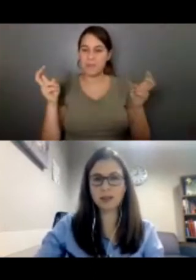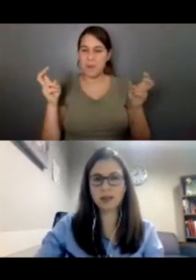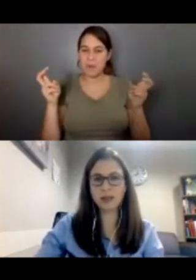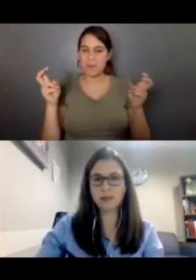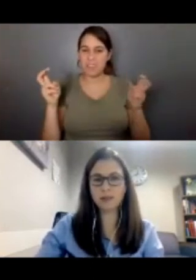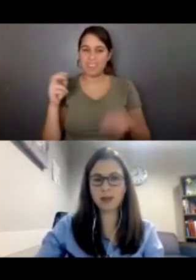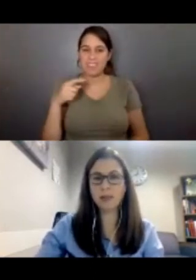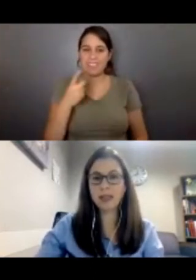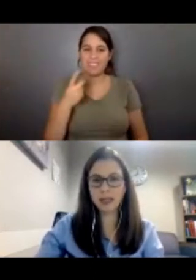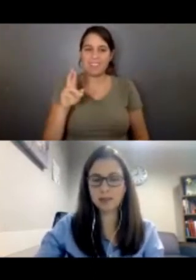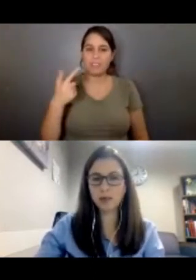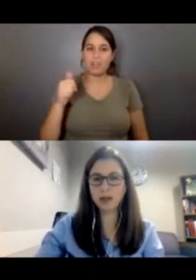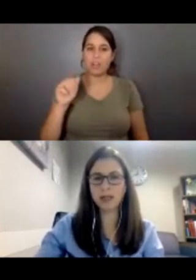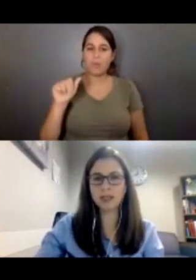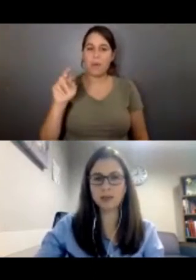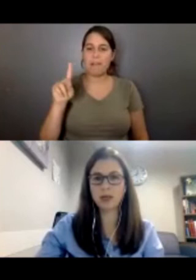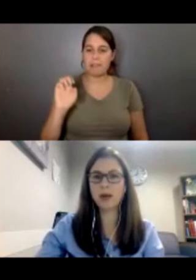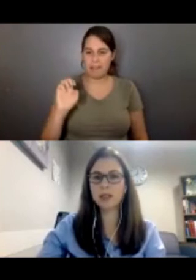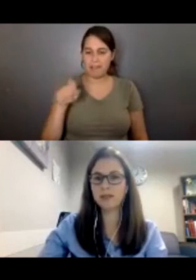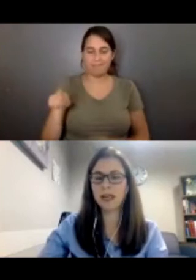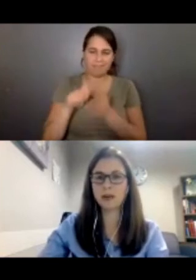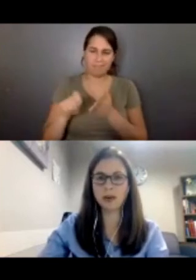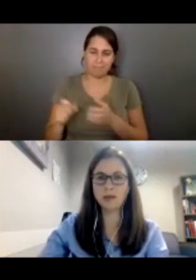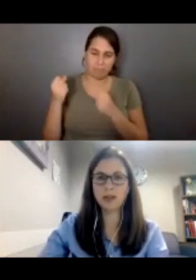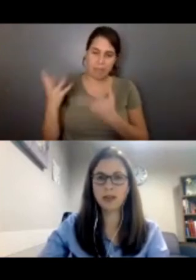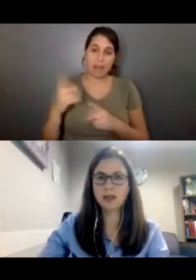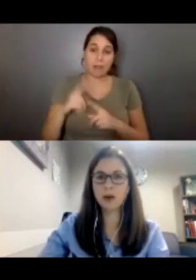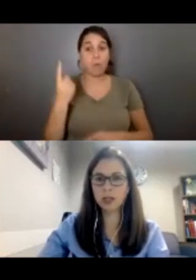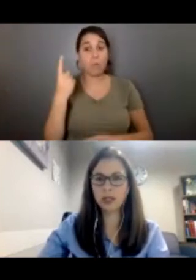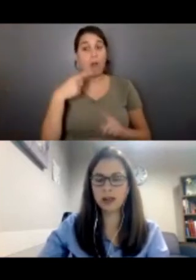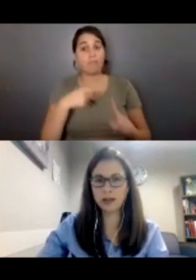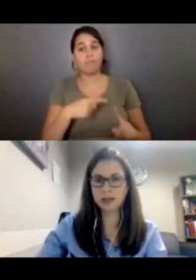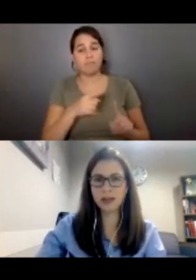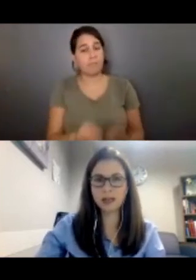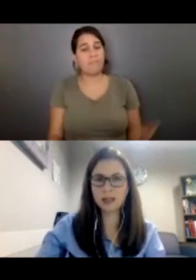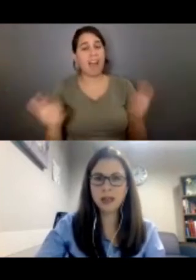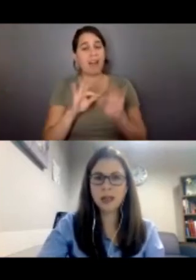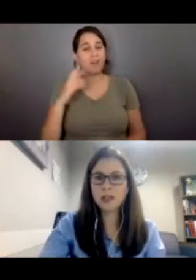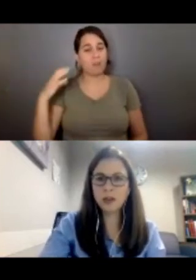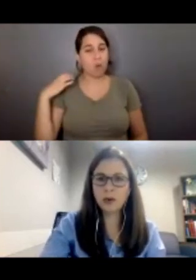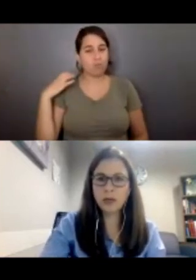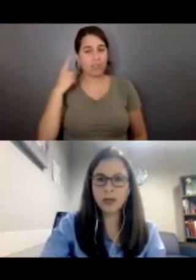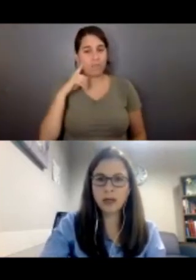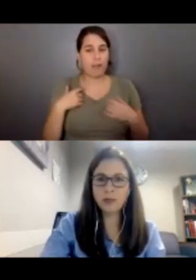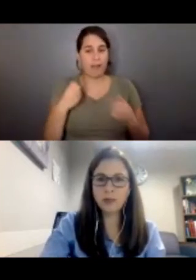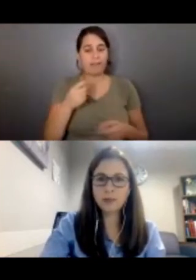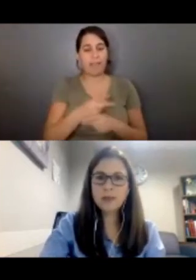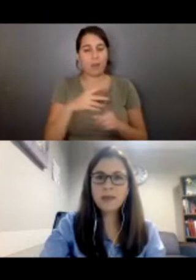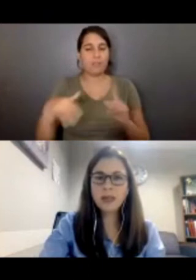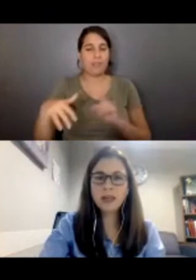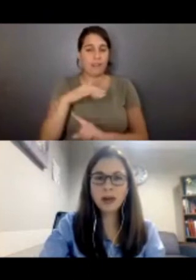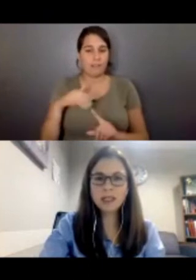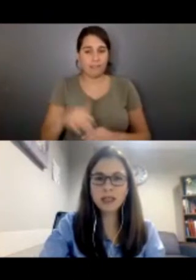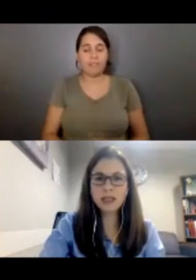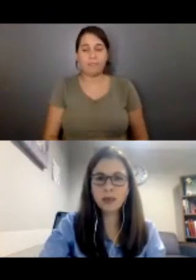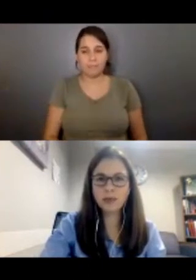about many things, but one of the things he's written about is the value of coaching in healthcare settings. So